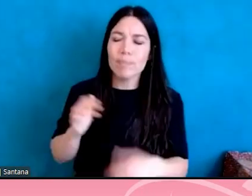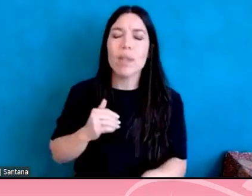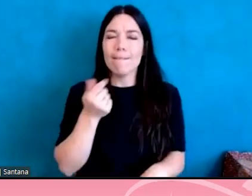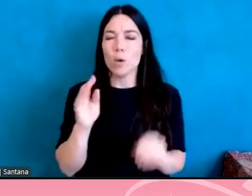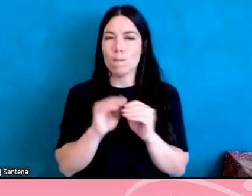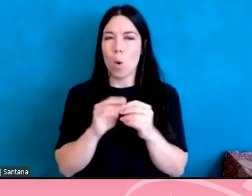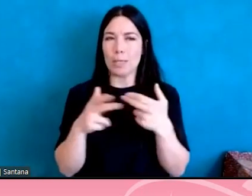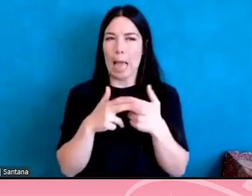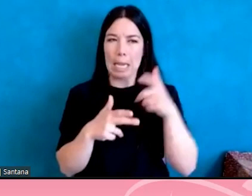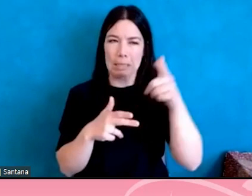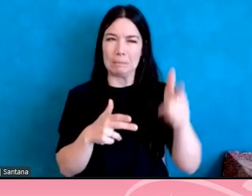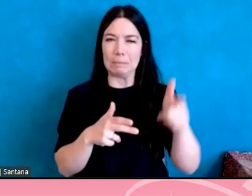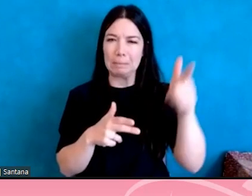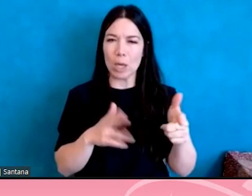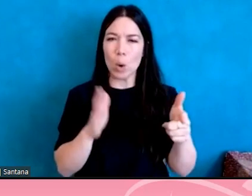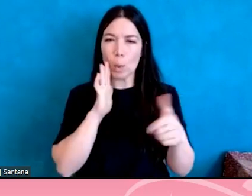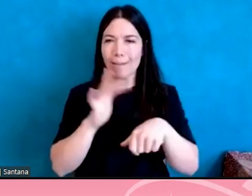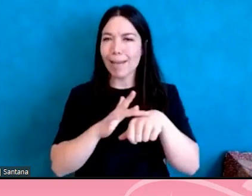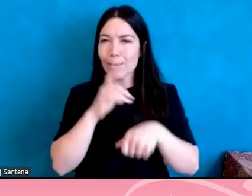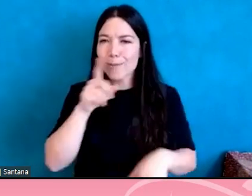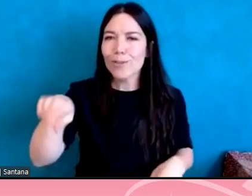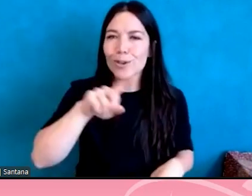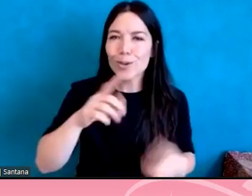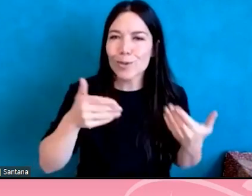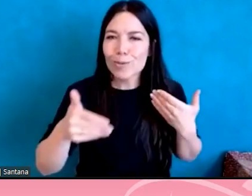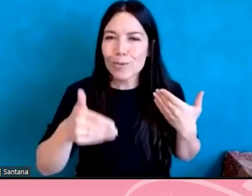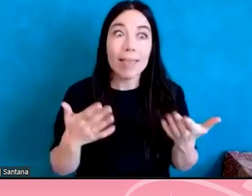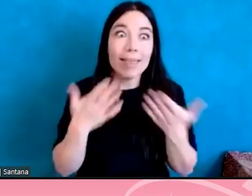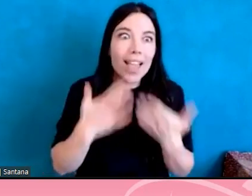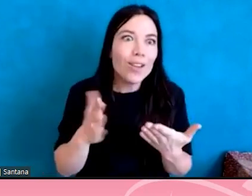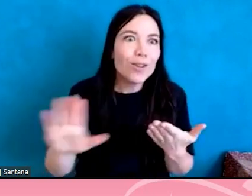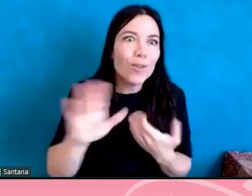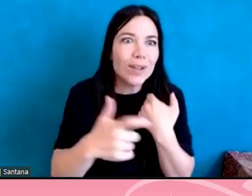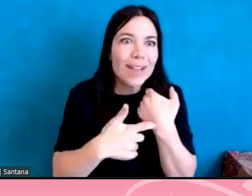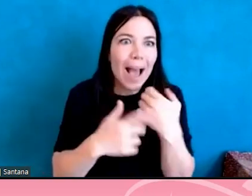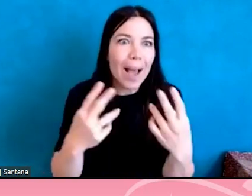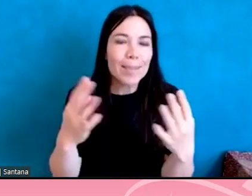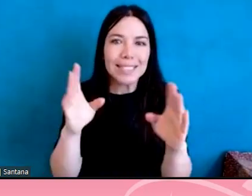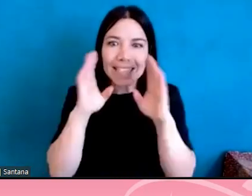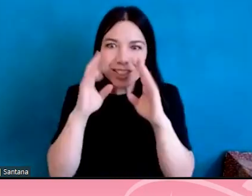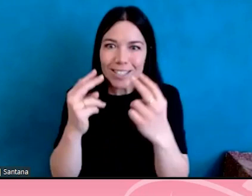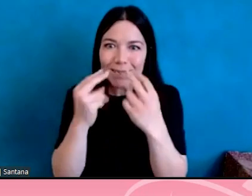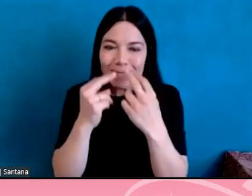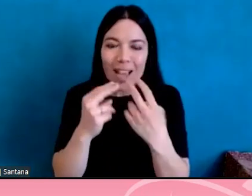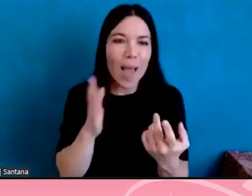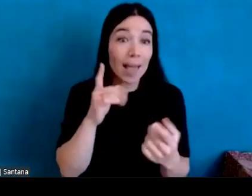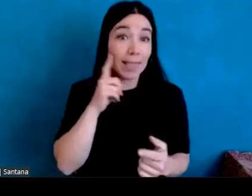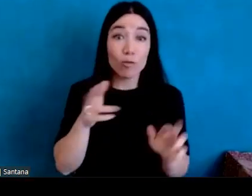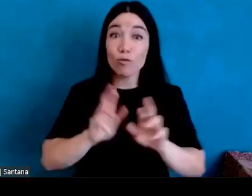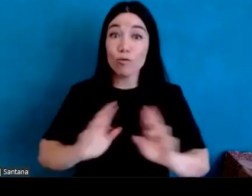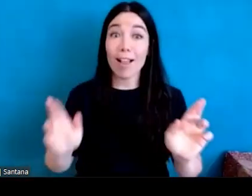available for you. Thank you for your time and your attention, and I think we're ready for questions.